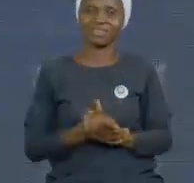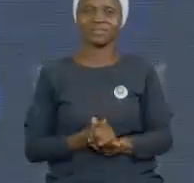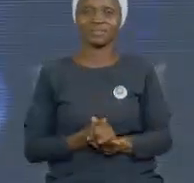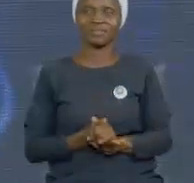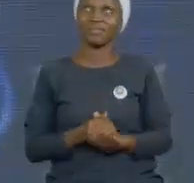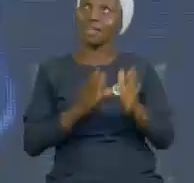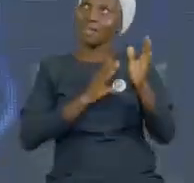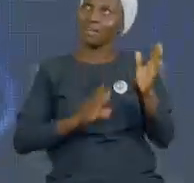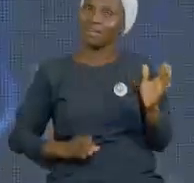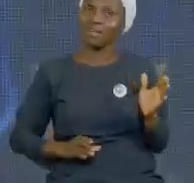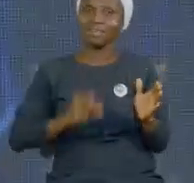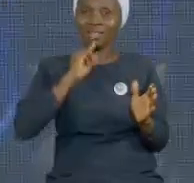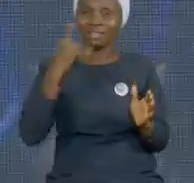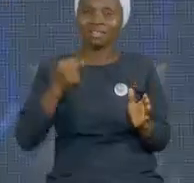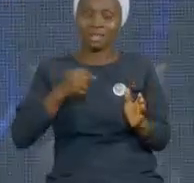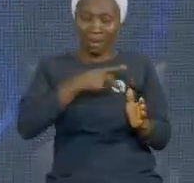Christ is the Prince of